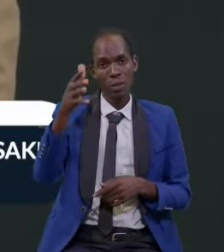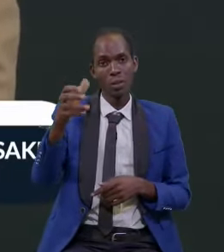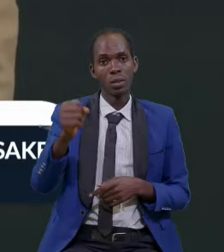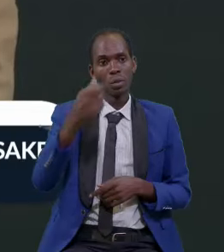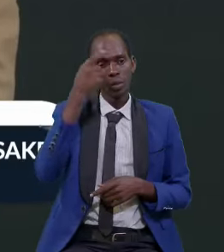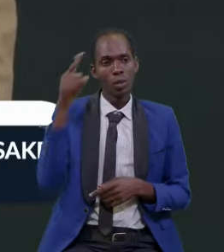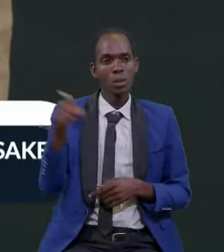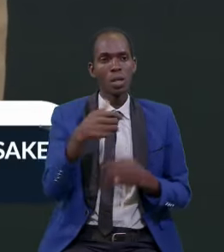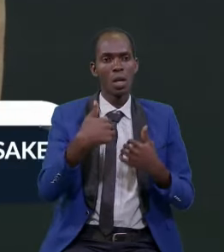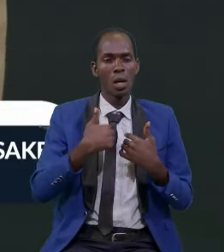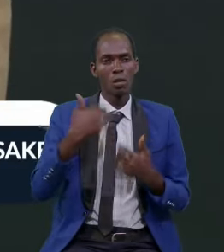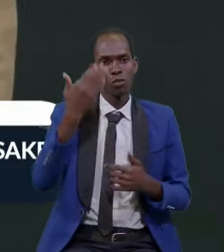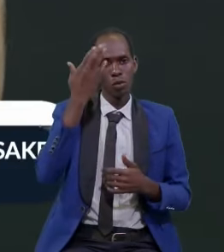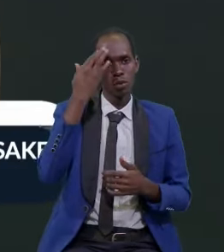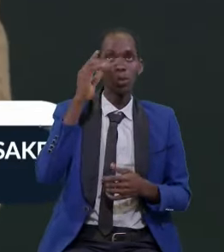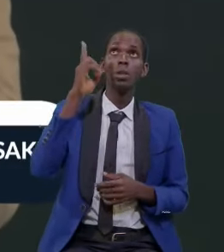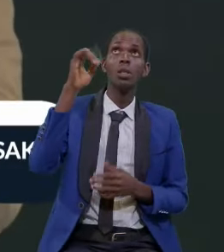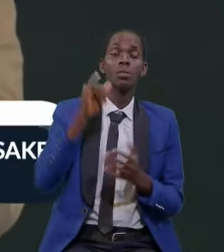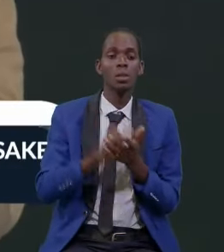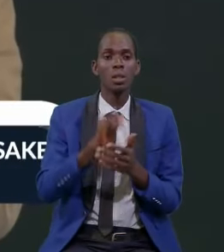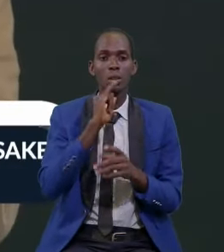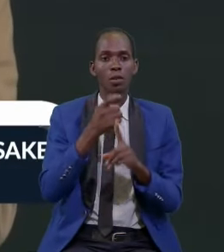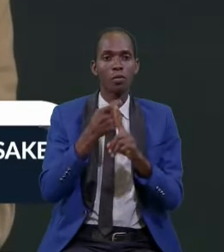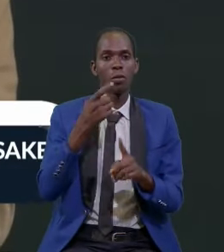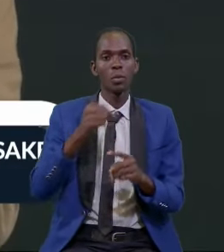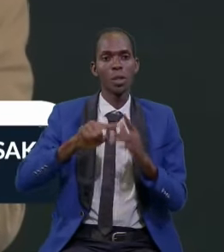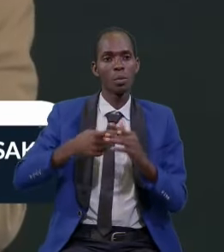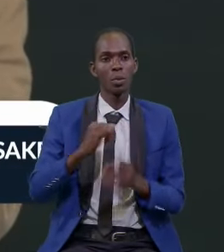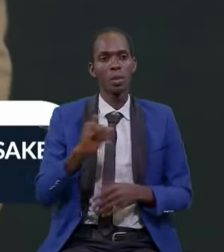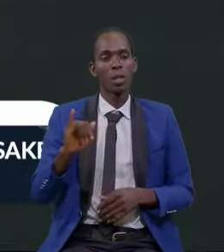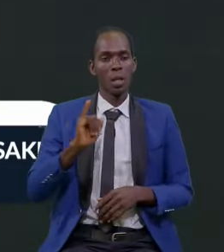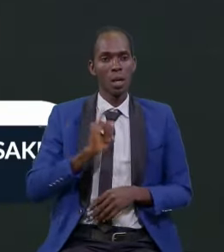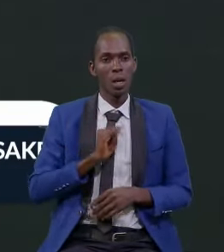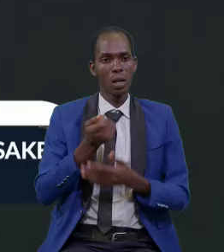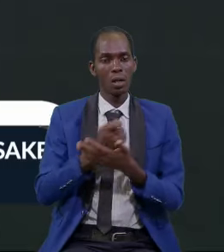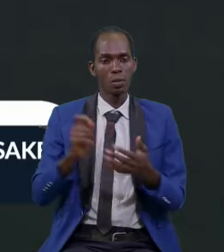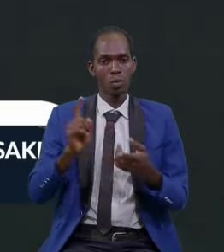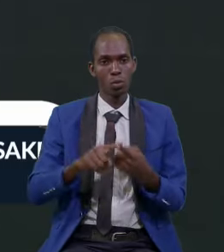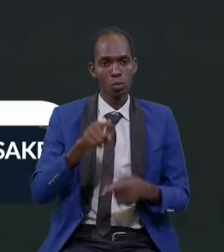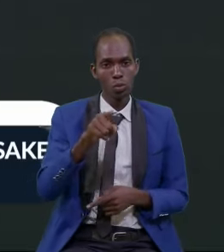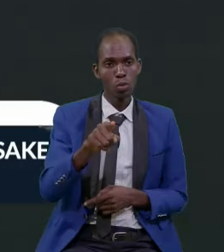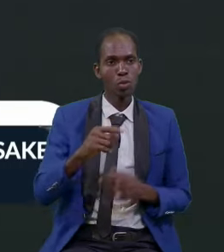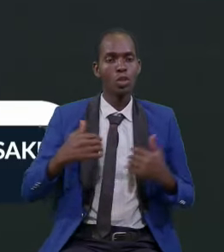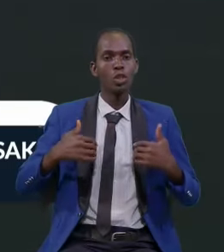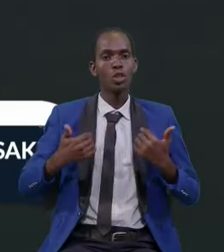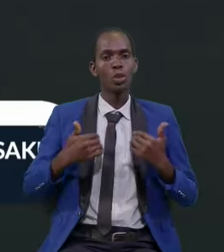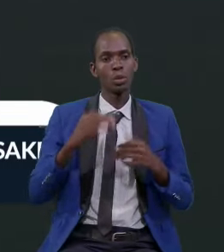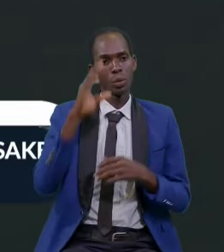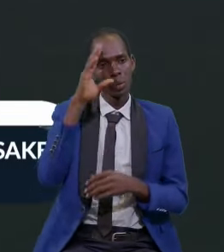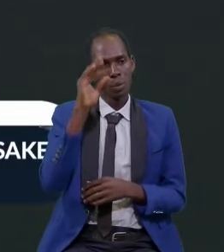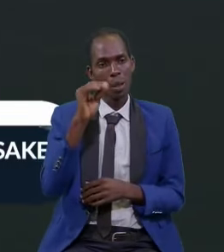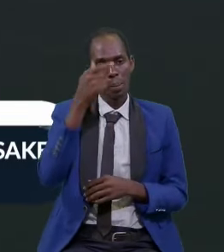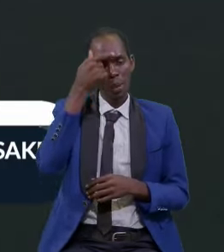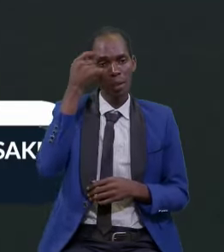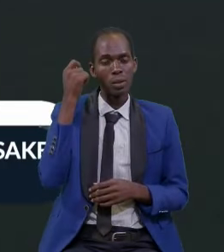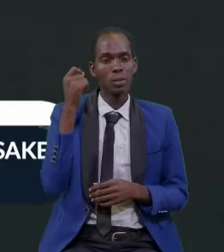him that is from the beginning. I write unto you, young men, because